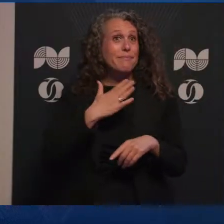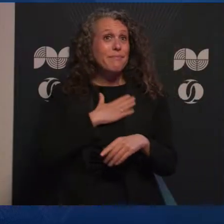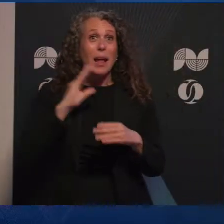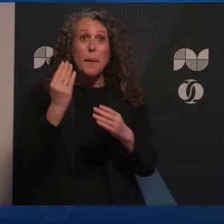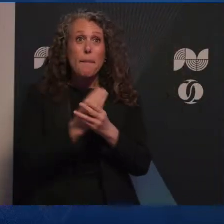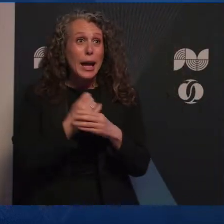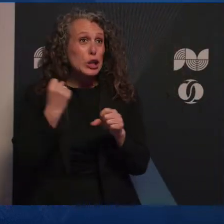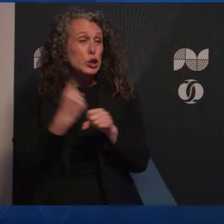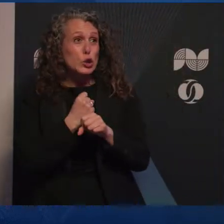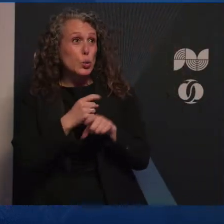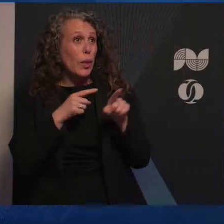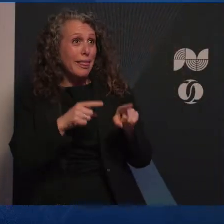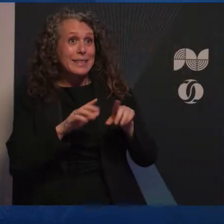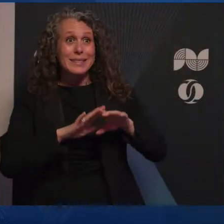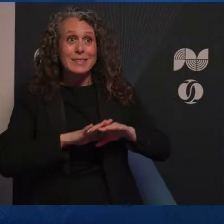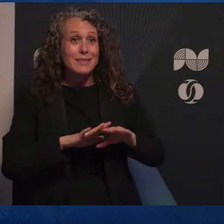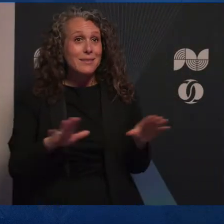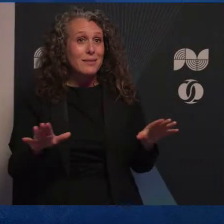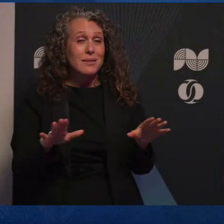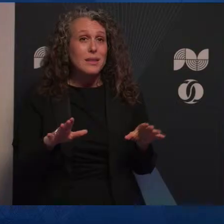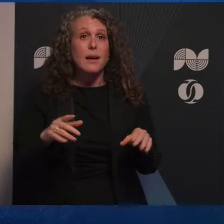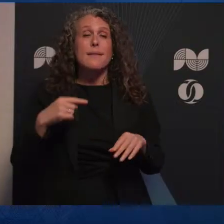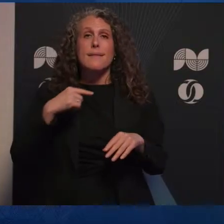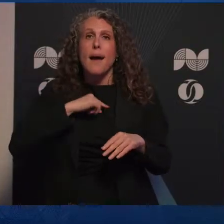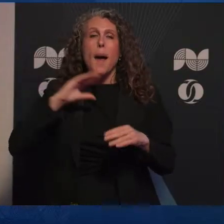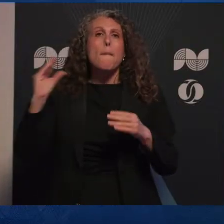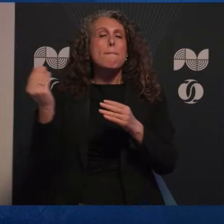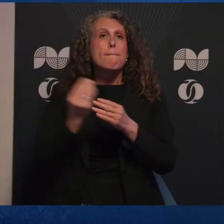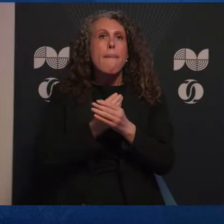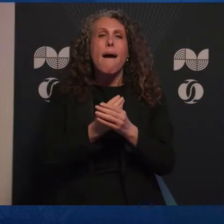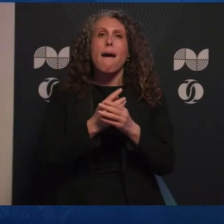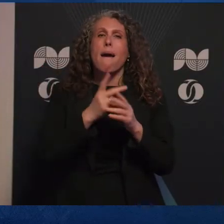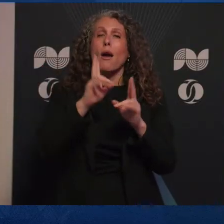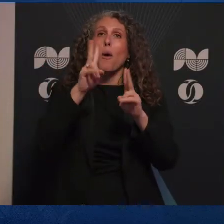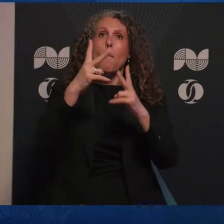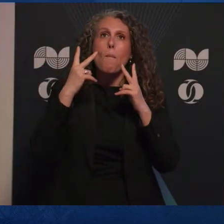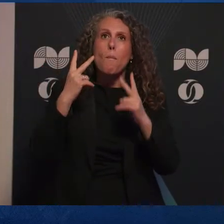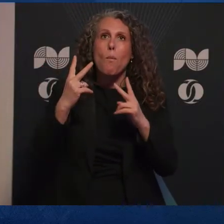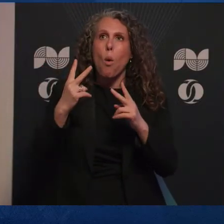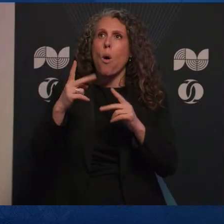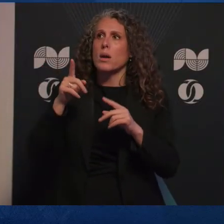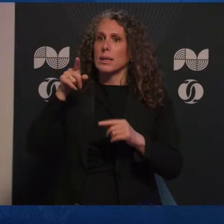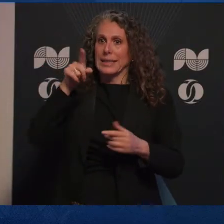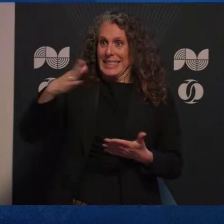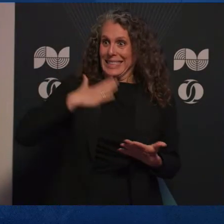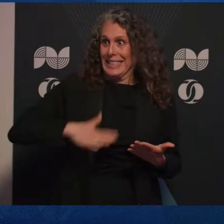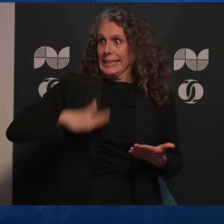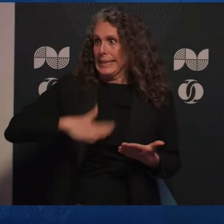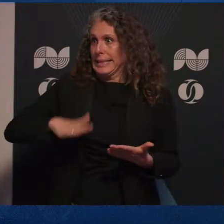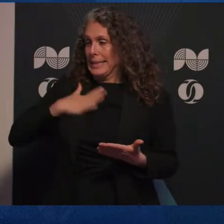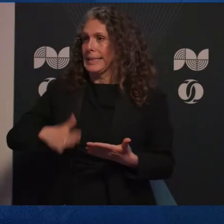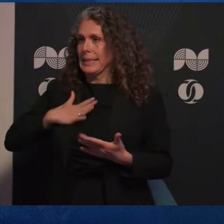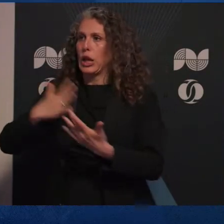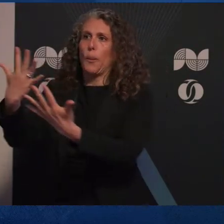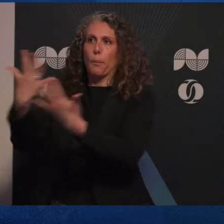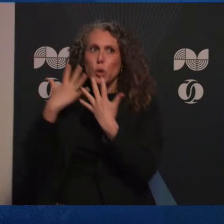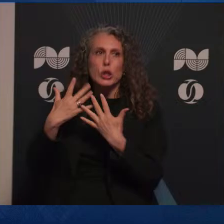We are demand-driven bank. So what does it mean to be a demand-driven bank? Well, it means,